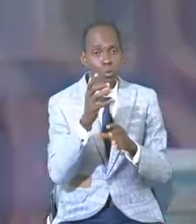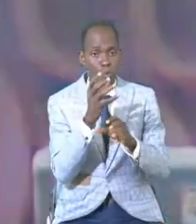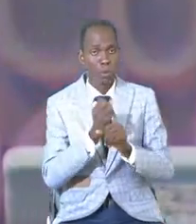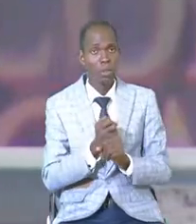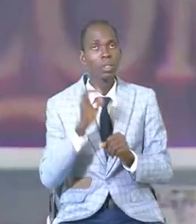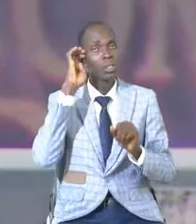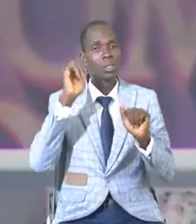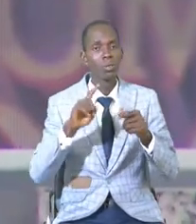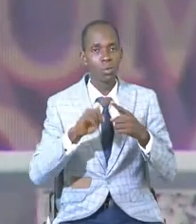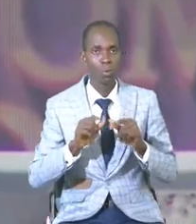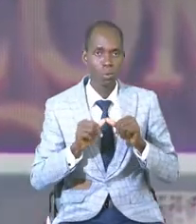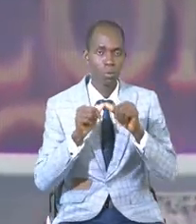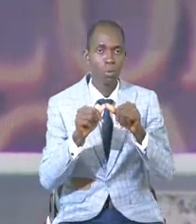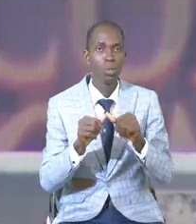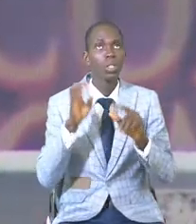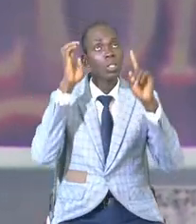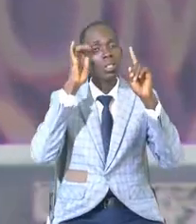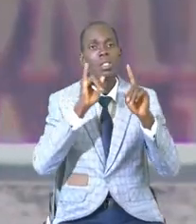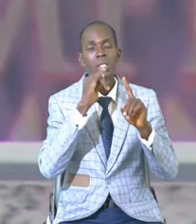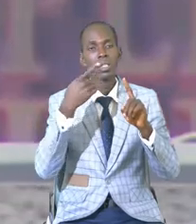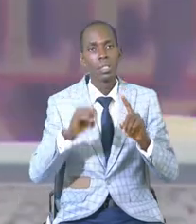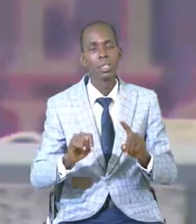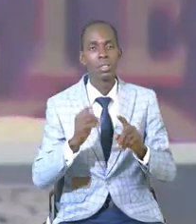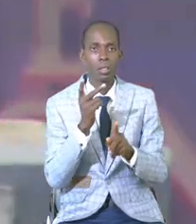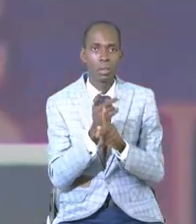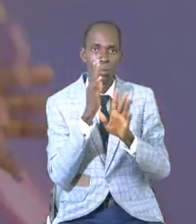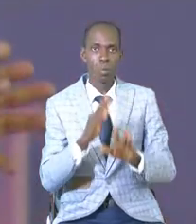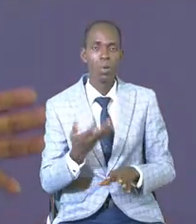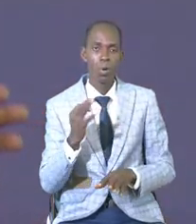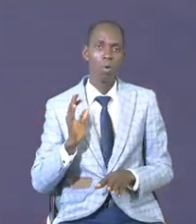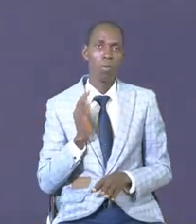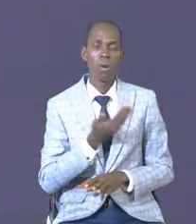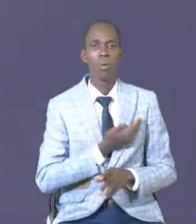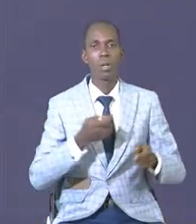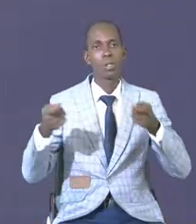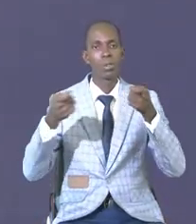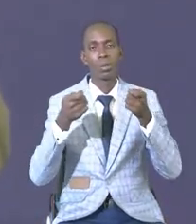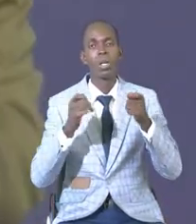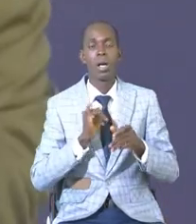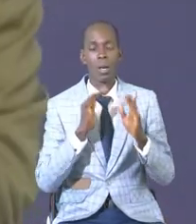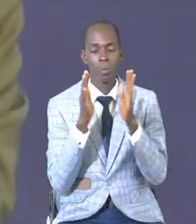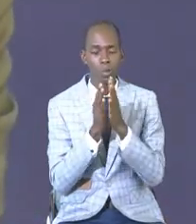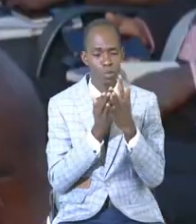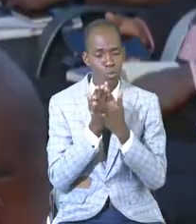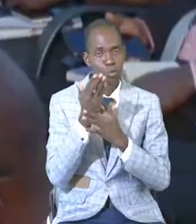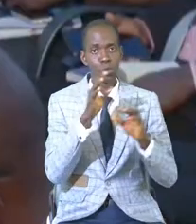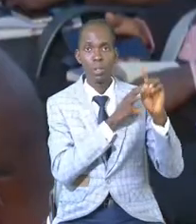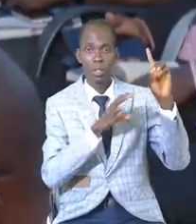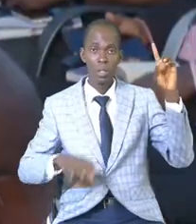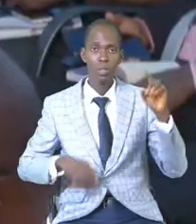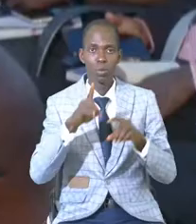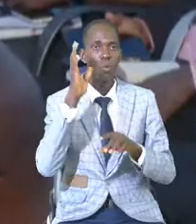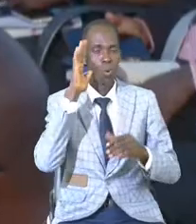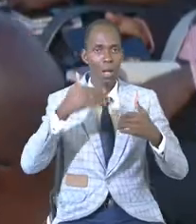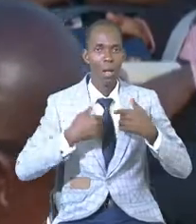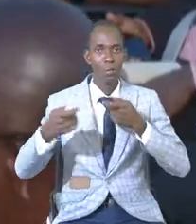He is the sustainer of our dominion. And I pray through Christ, you'll have dominion.